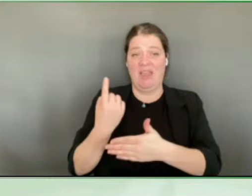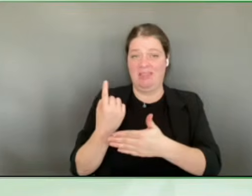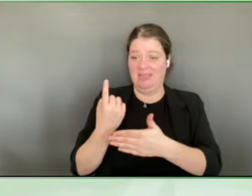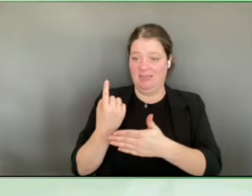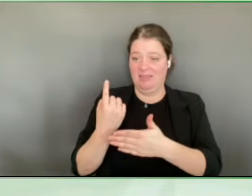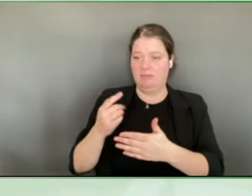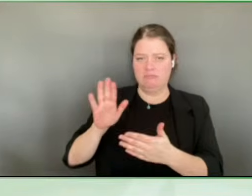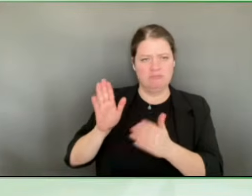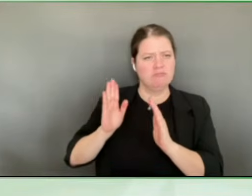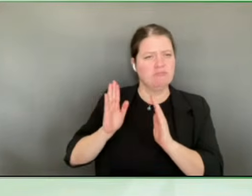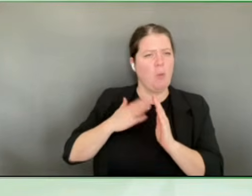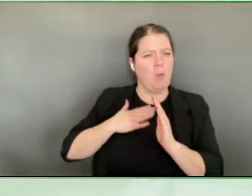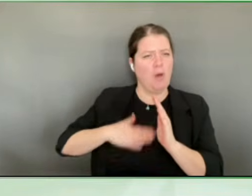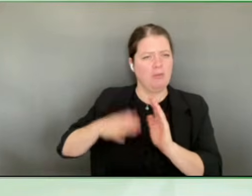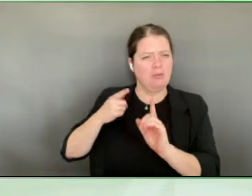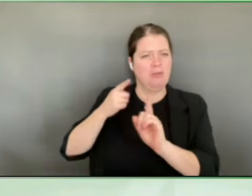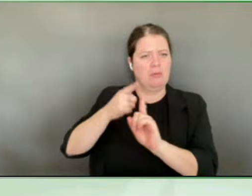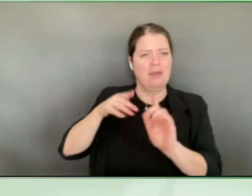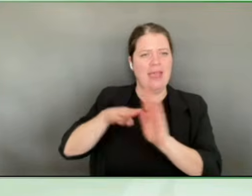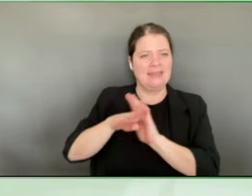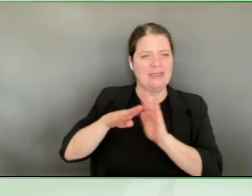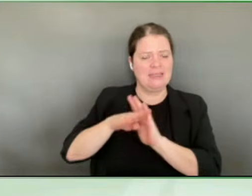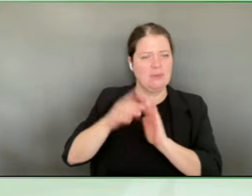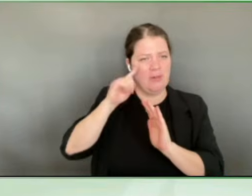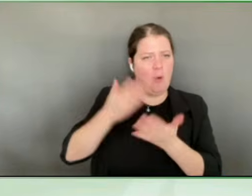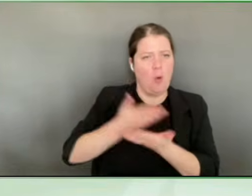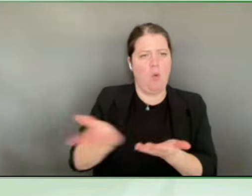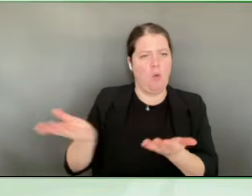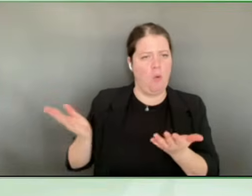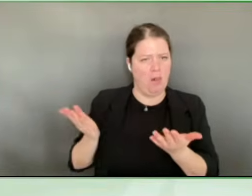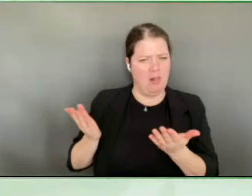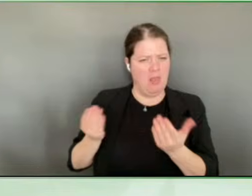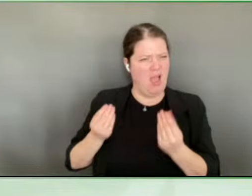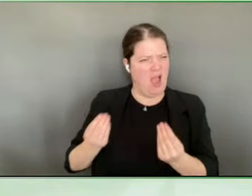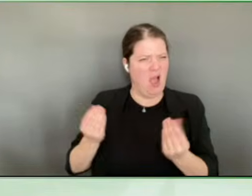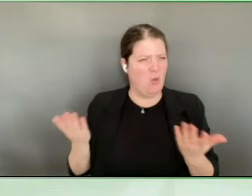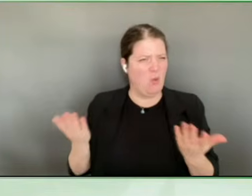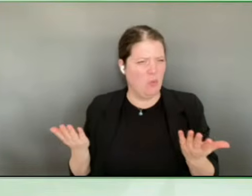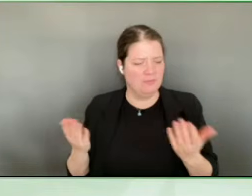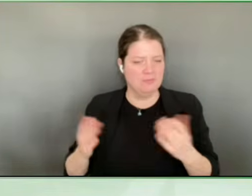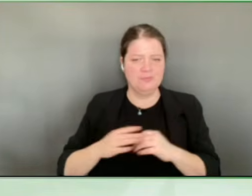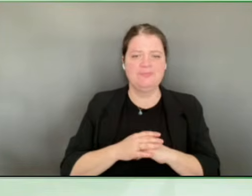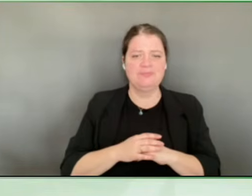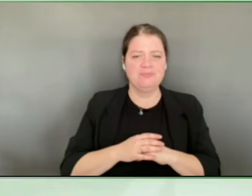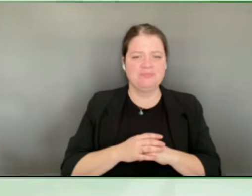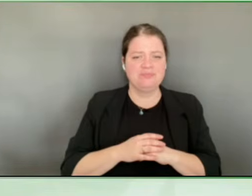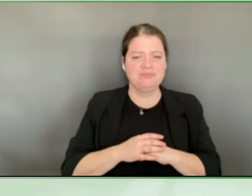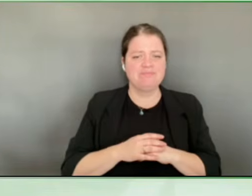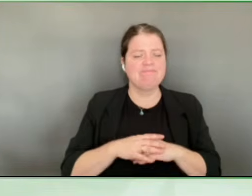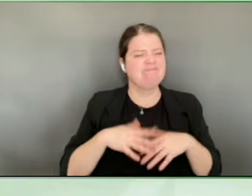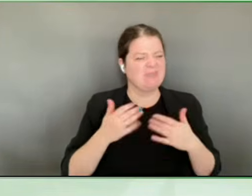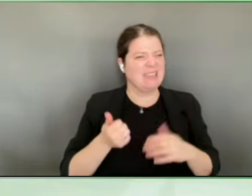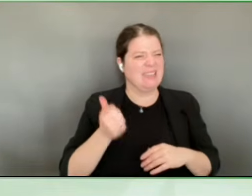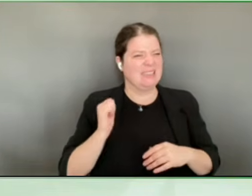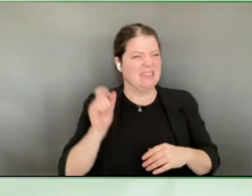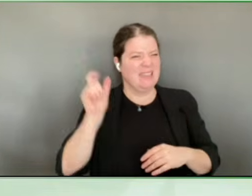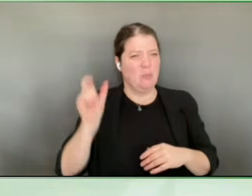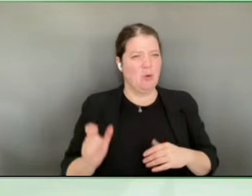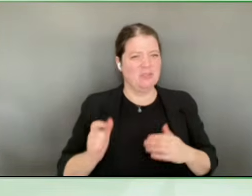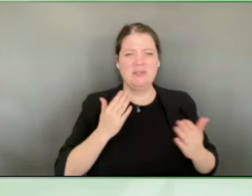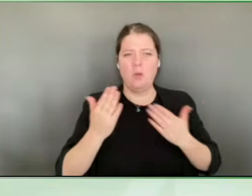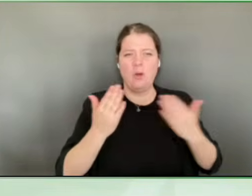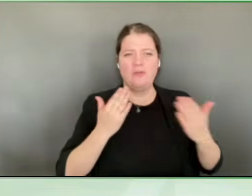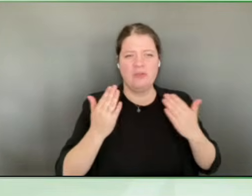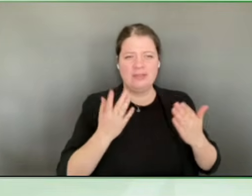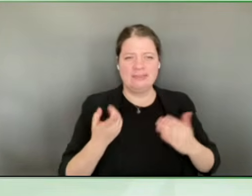accessible for everyone? I suppose there's a key aspect, and there was somebody speaking yesterday at the conference who